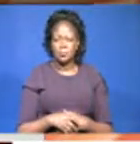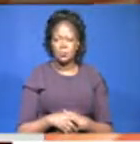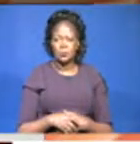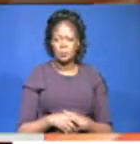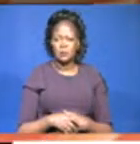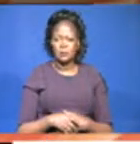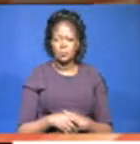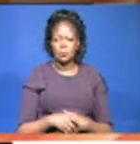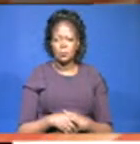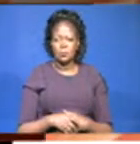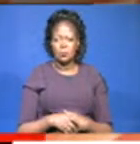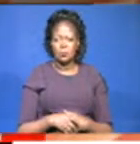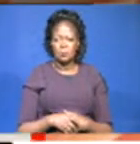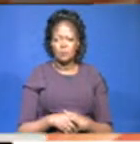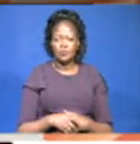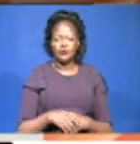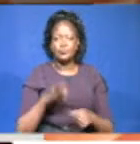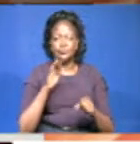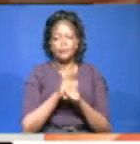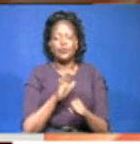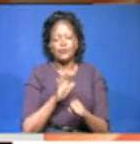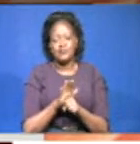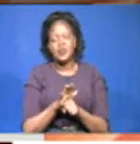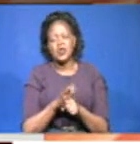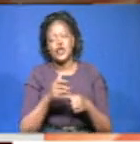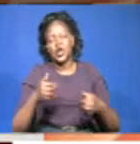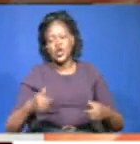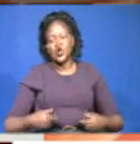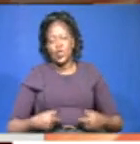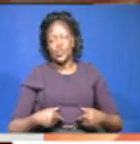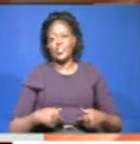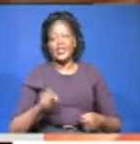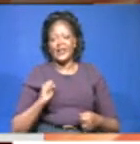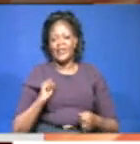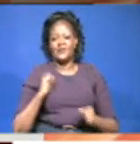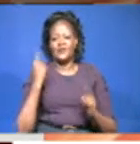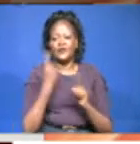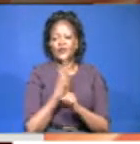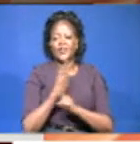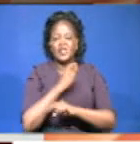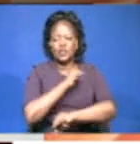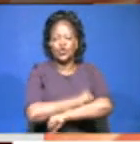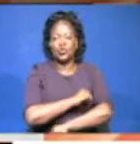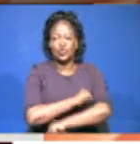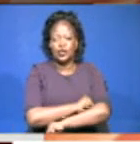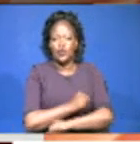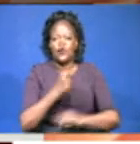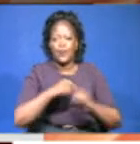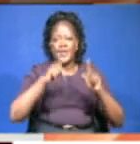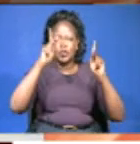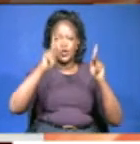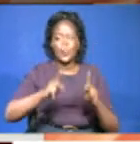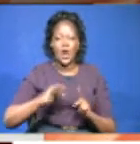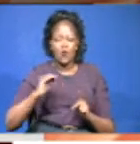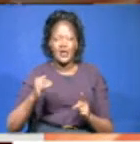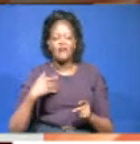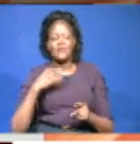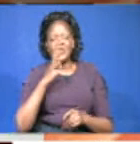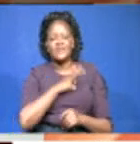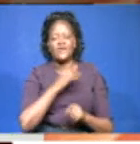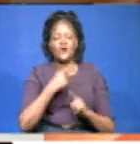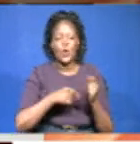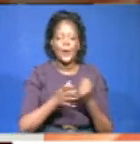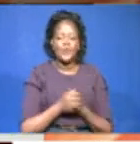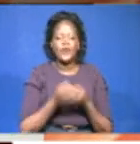In other news, hundreds of teenage girls from various schools in Seme sub-county of Kisumu County have benefited from